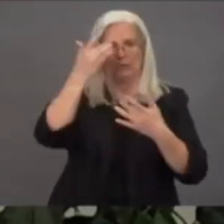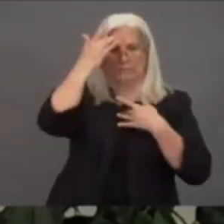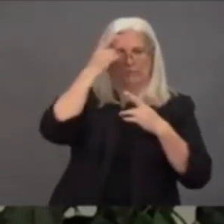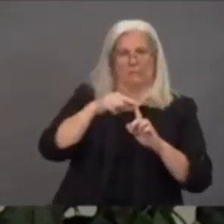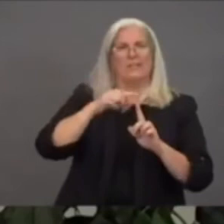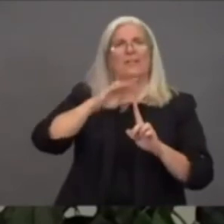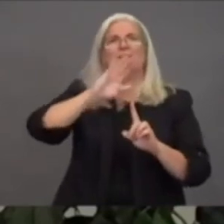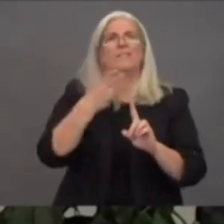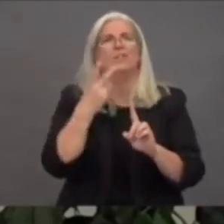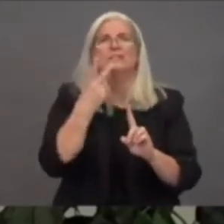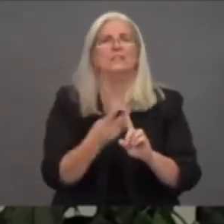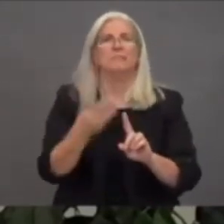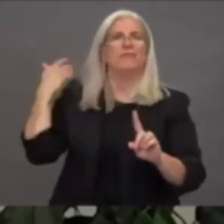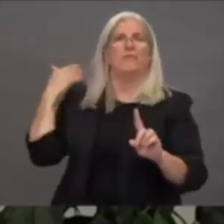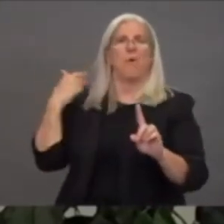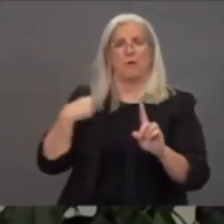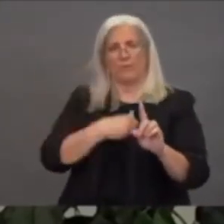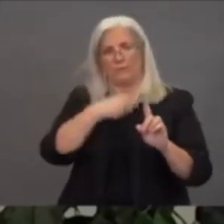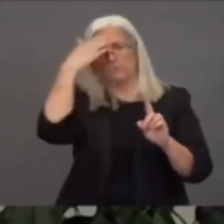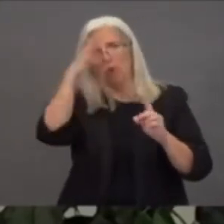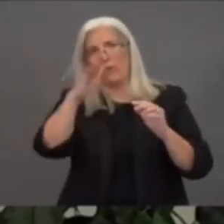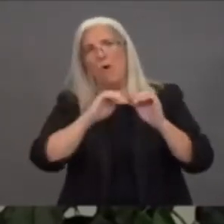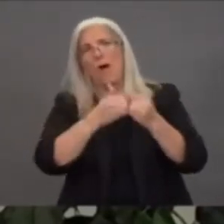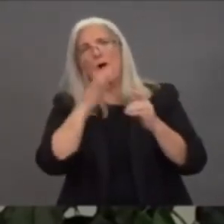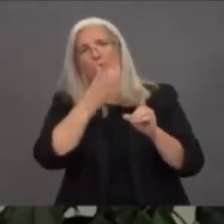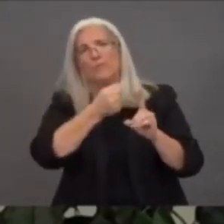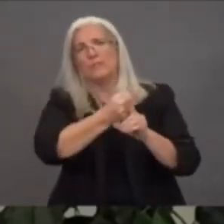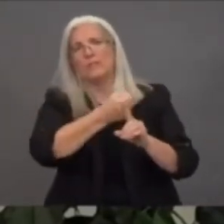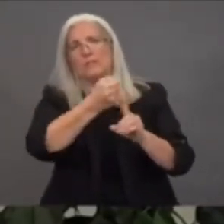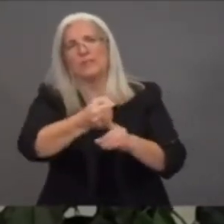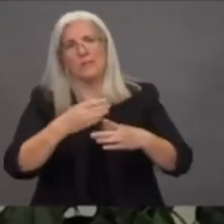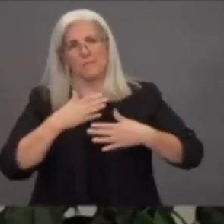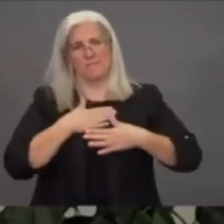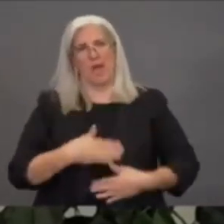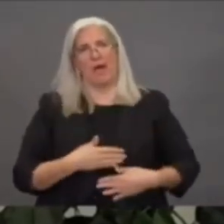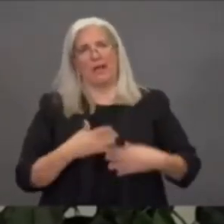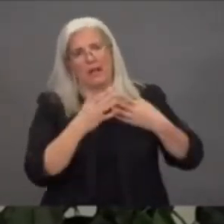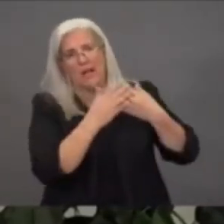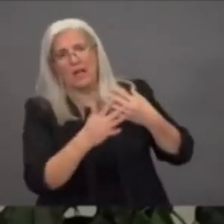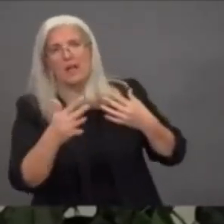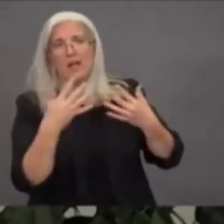the infection might be. You might have gotten sick for a week and then, seem